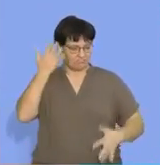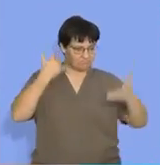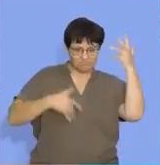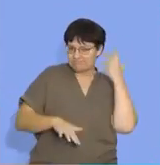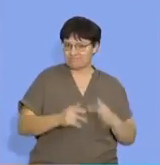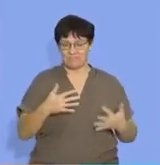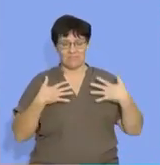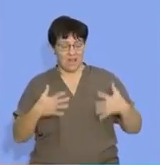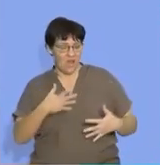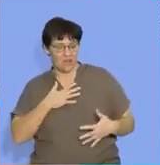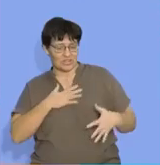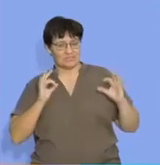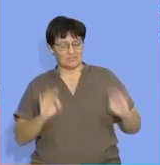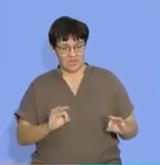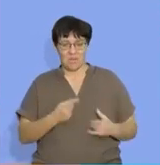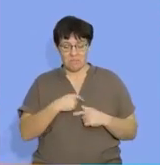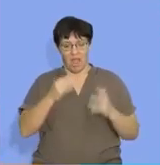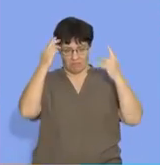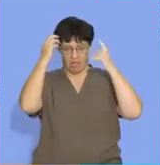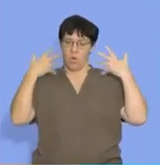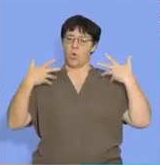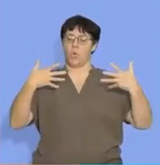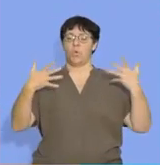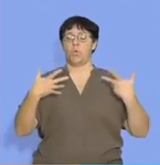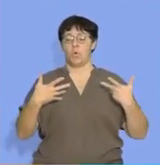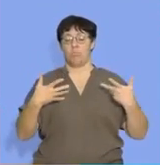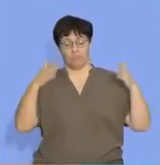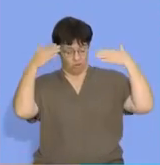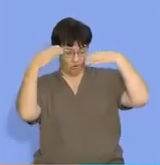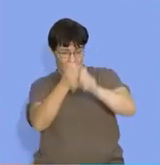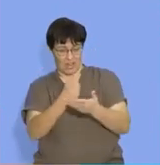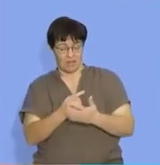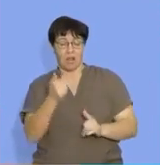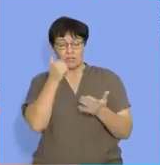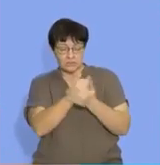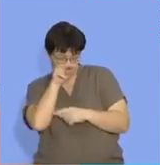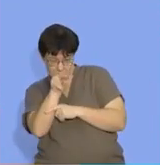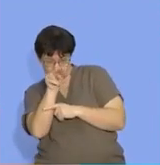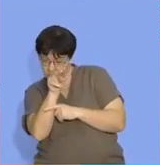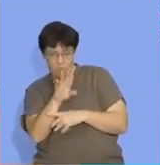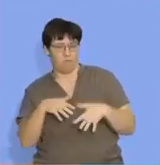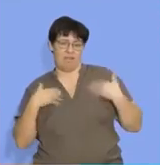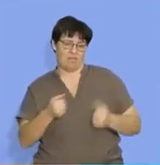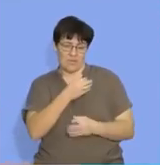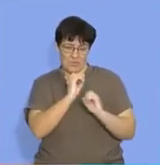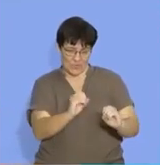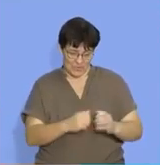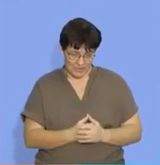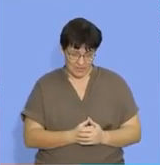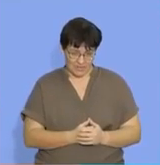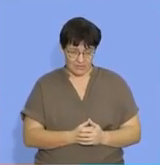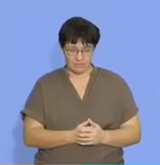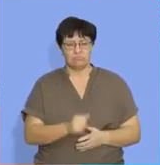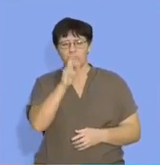blood flowing, right, so that you can concentrate. Sitting for too long is just not going to be, right, healthy for you. Okay, guys, we were looking